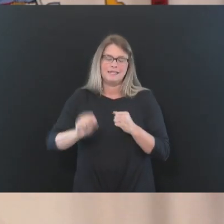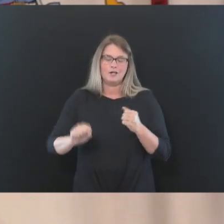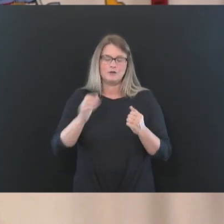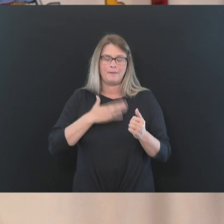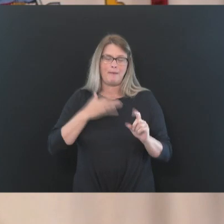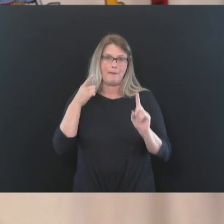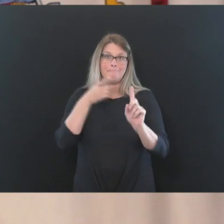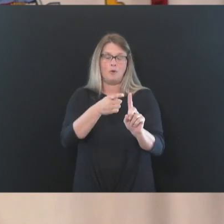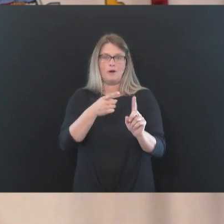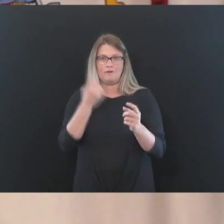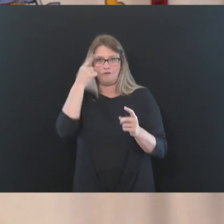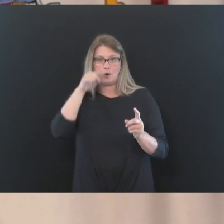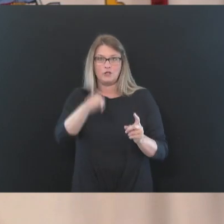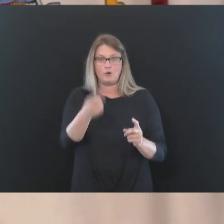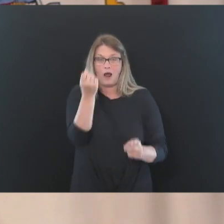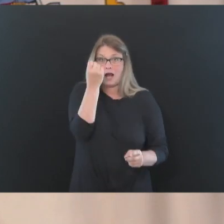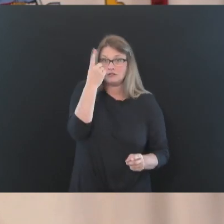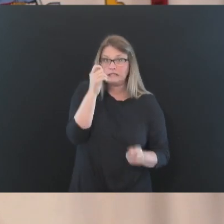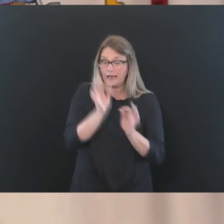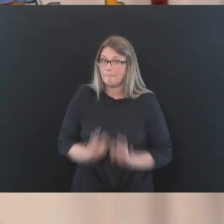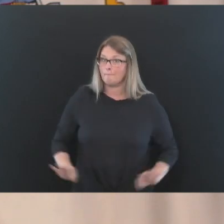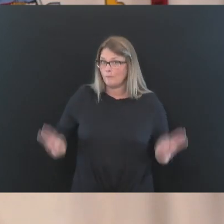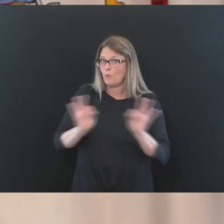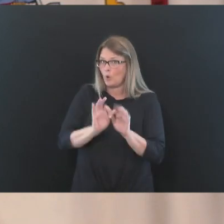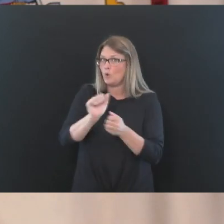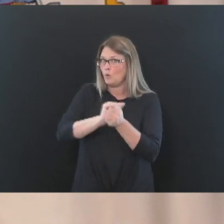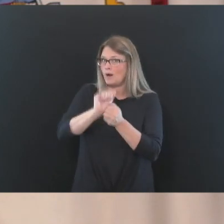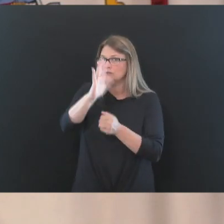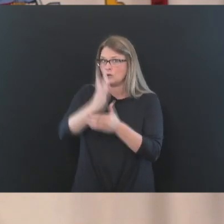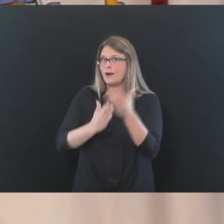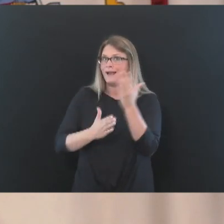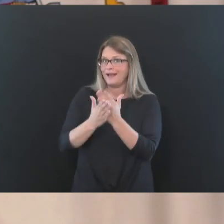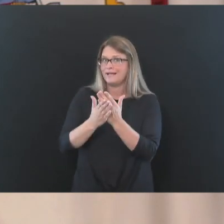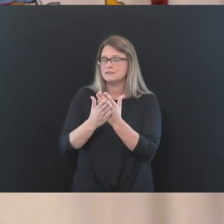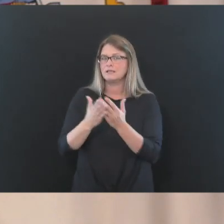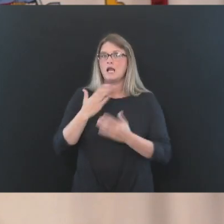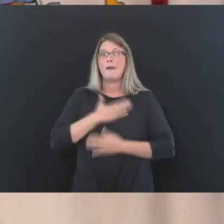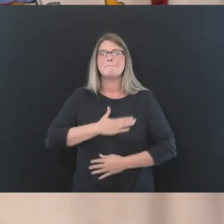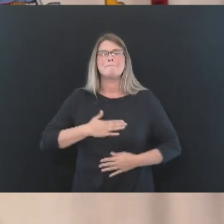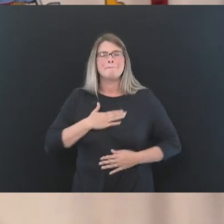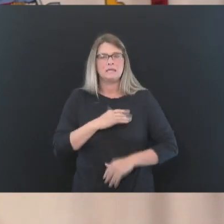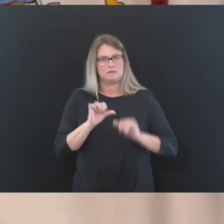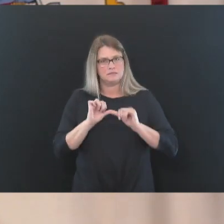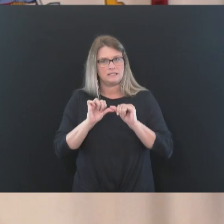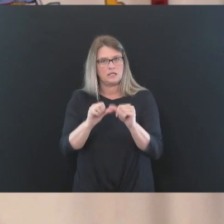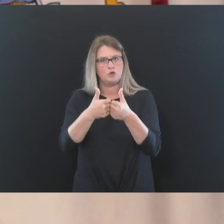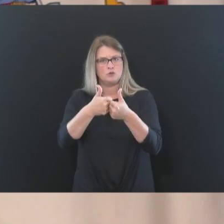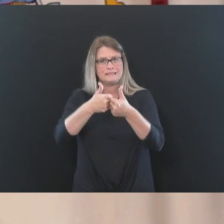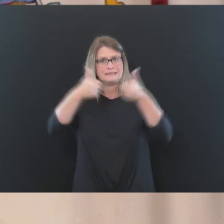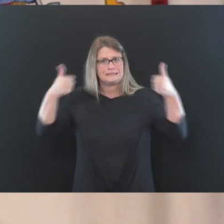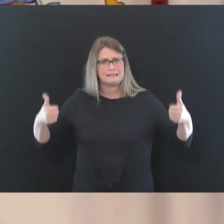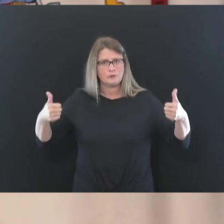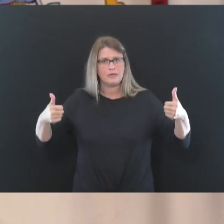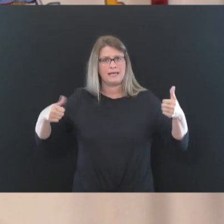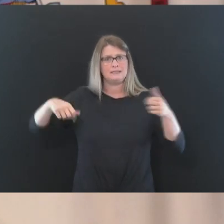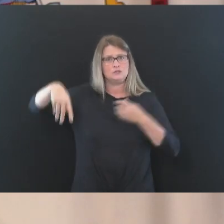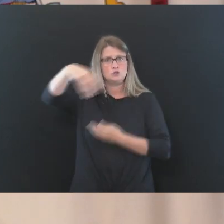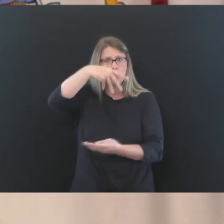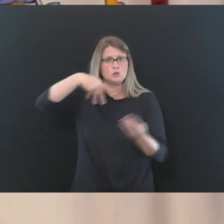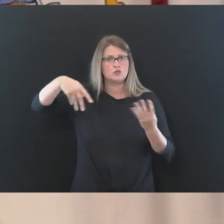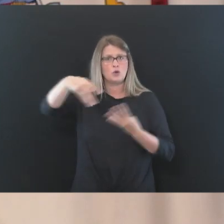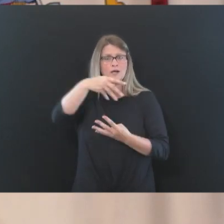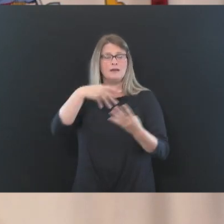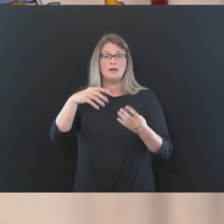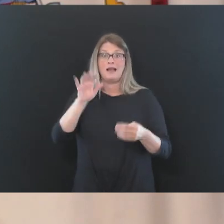But with all that being said, please keep your social distancing. For those 6 counties that